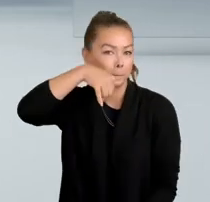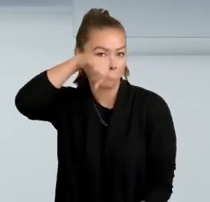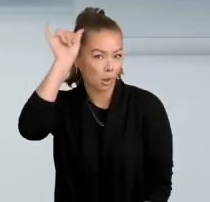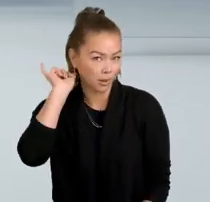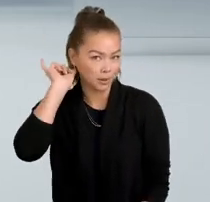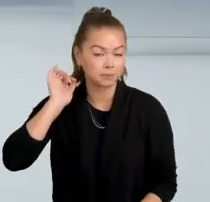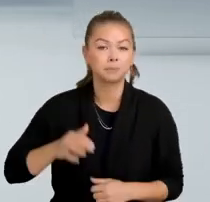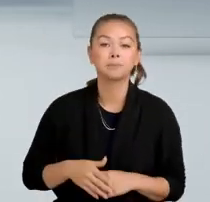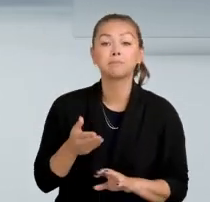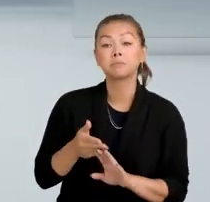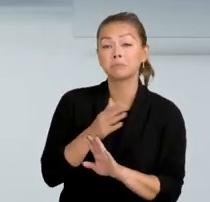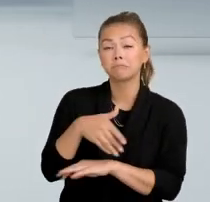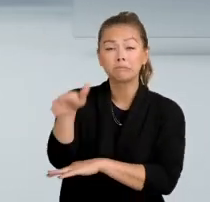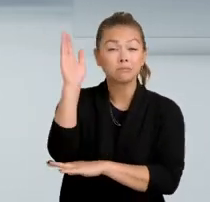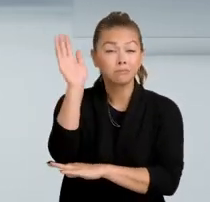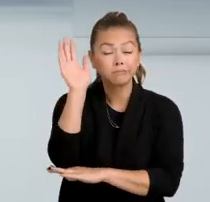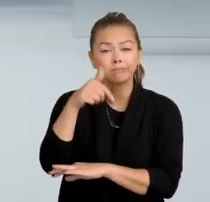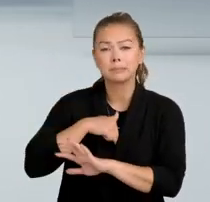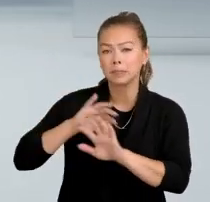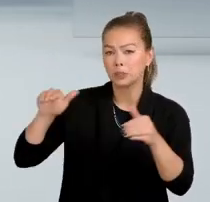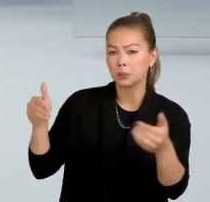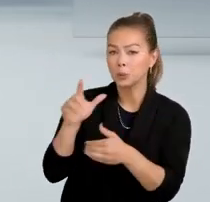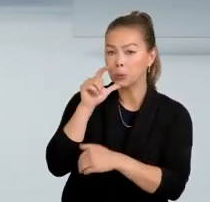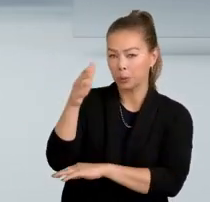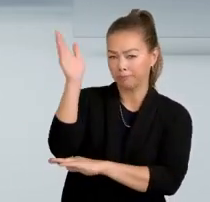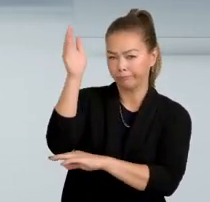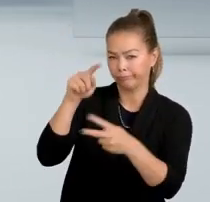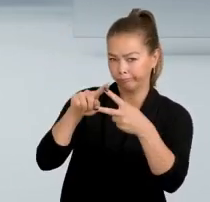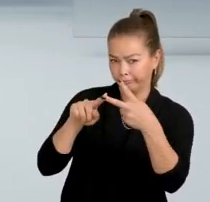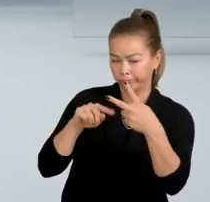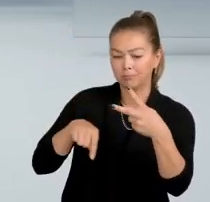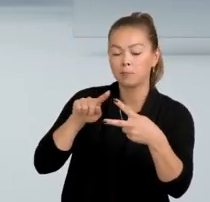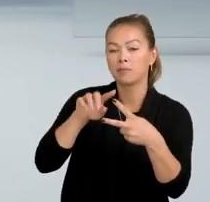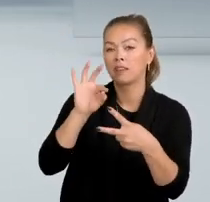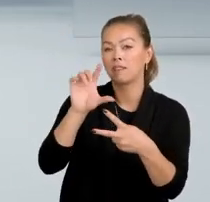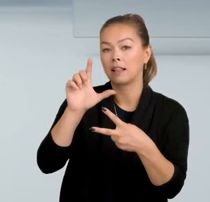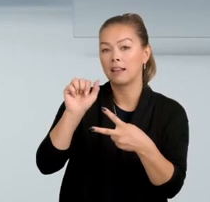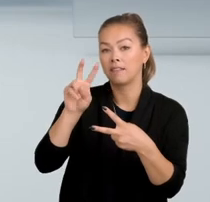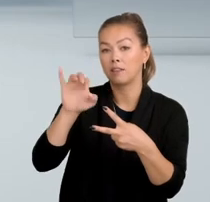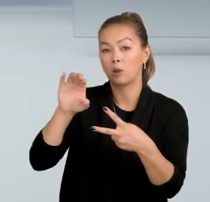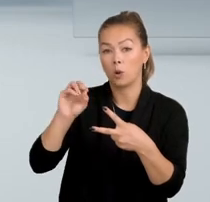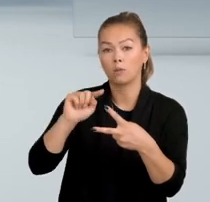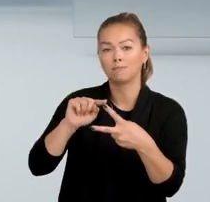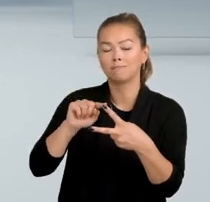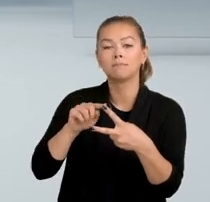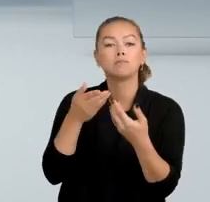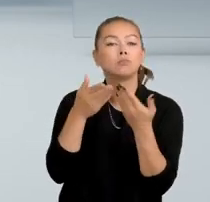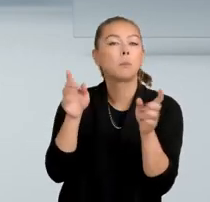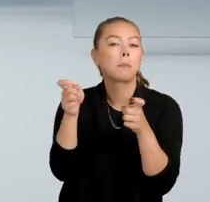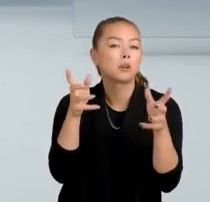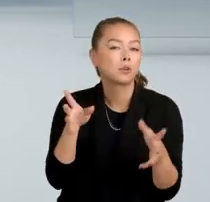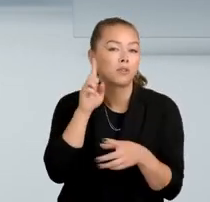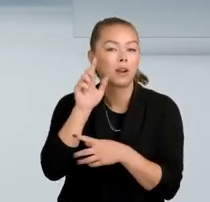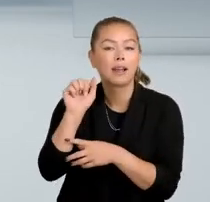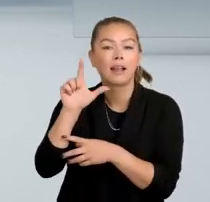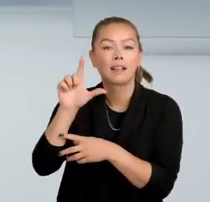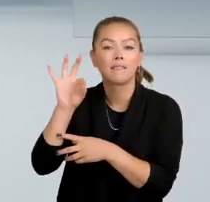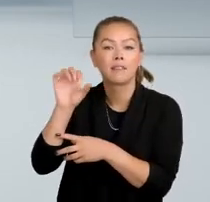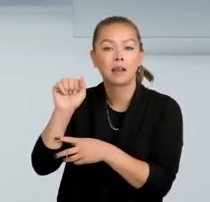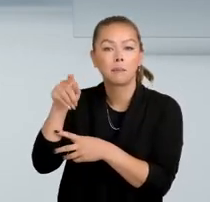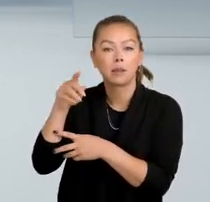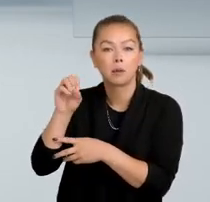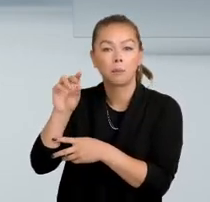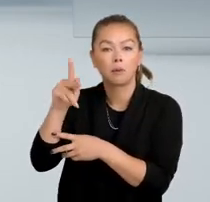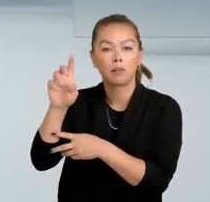blonde hair before we dive in I'd like to introduce today's presenters to you Flavio Fernando Silva is the general manager at